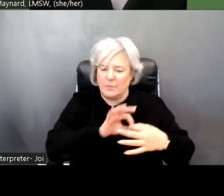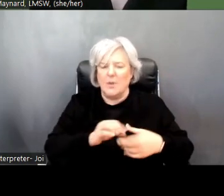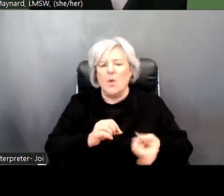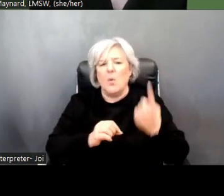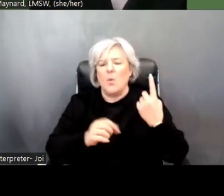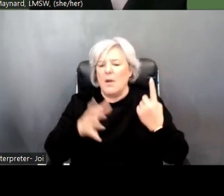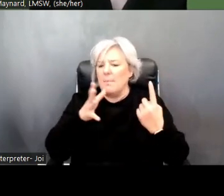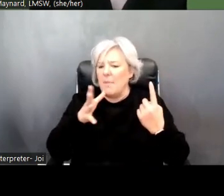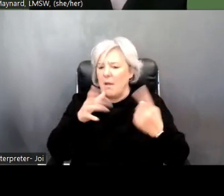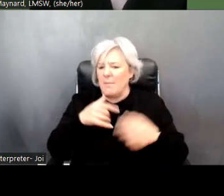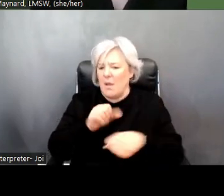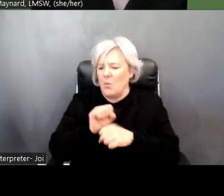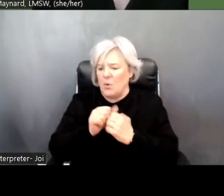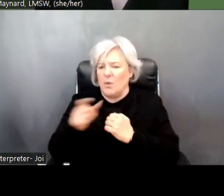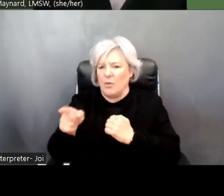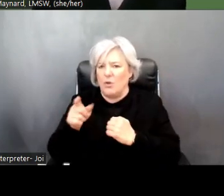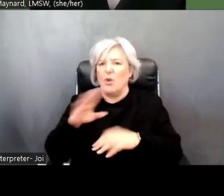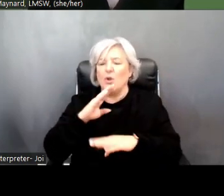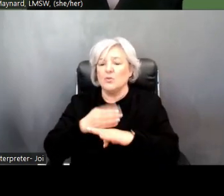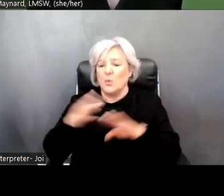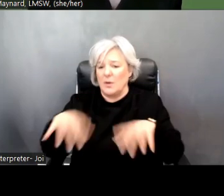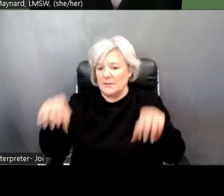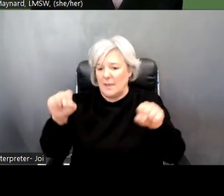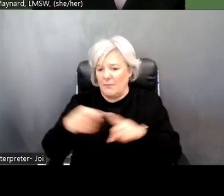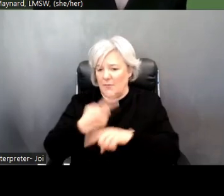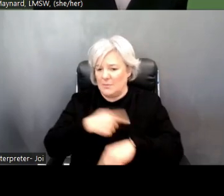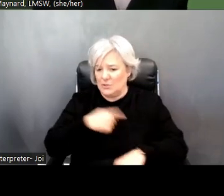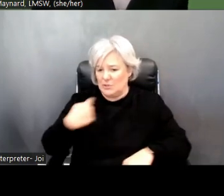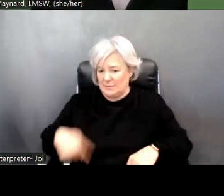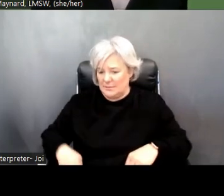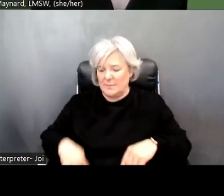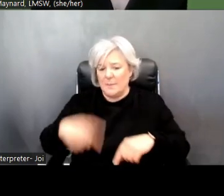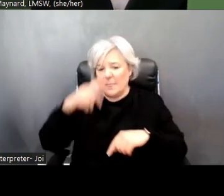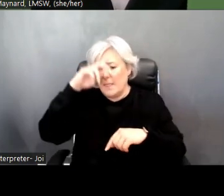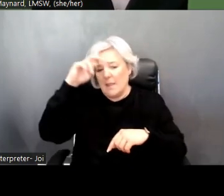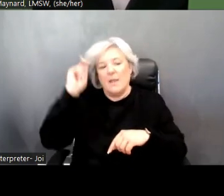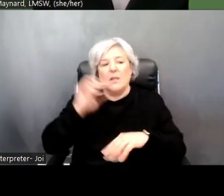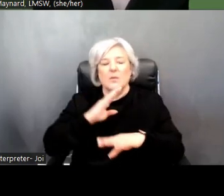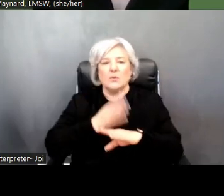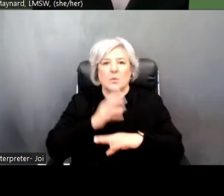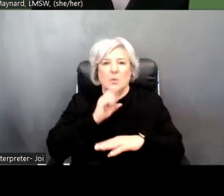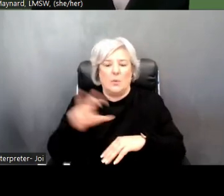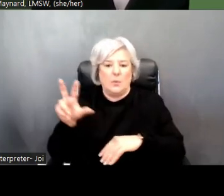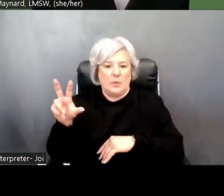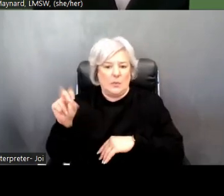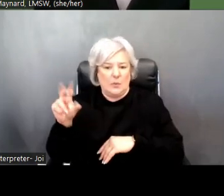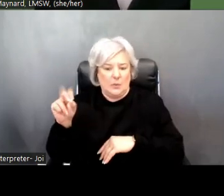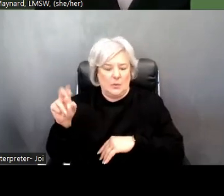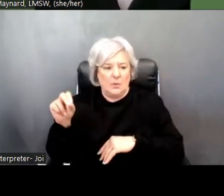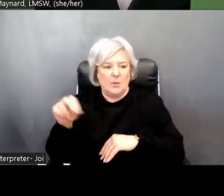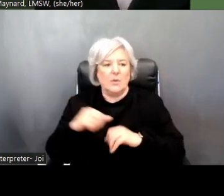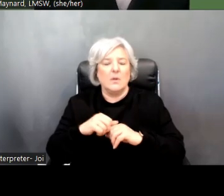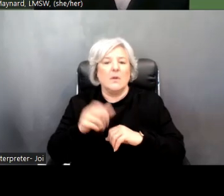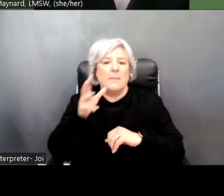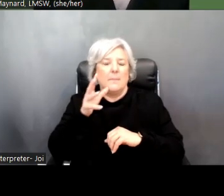once whose daughter was adopted from China. And when the daughter was about 30 years old, mom came